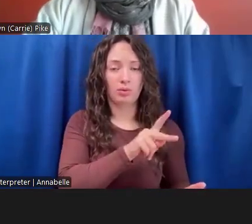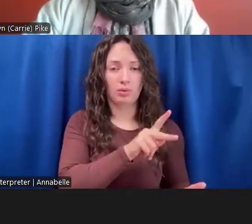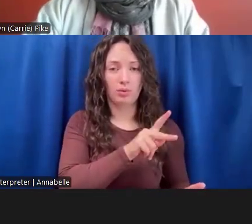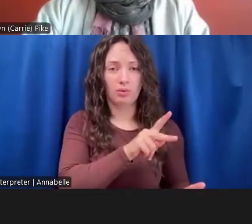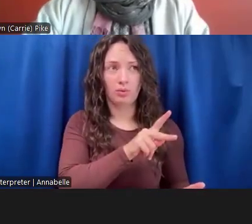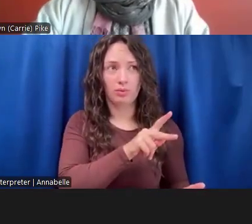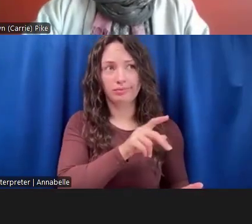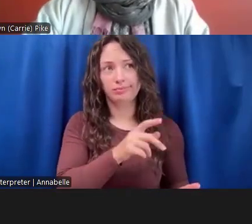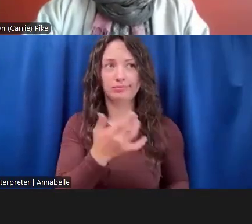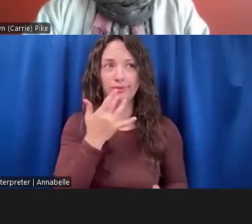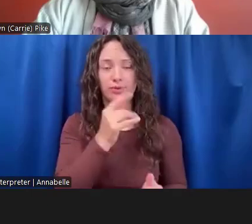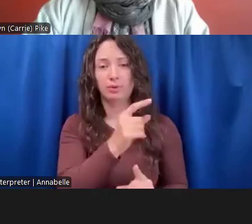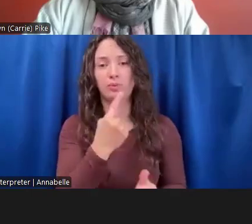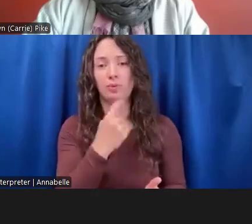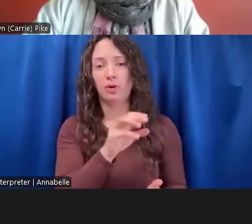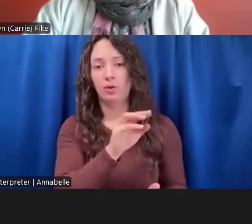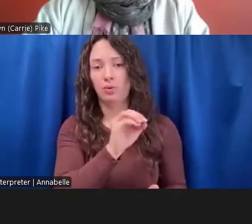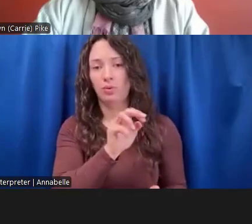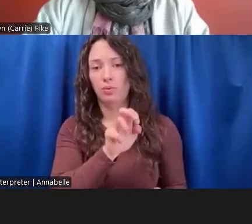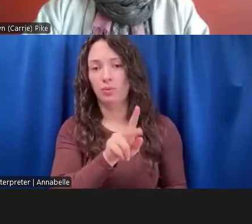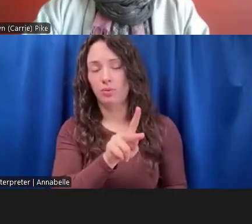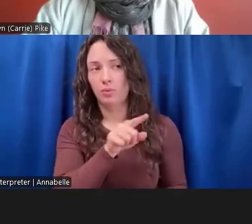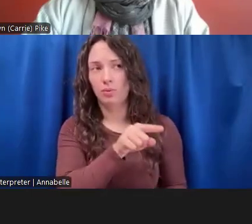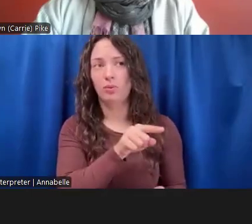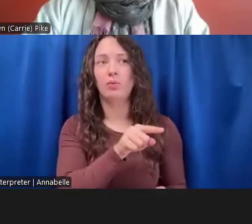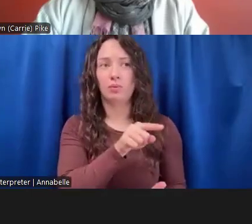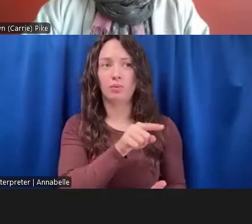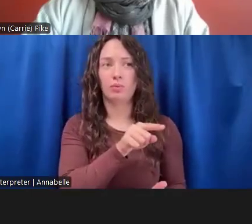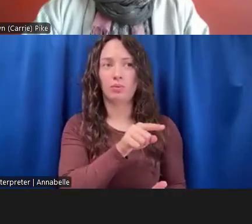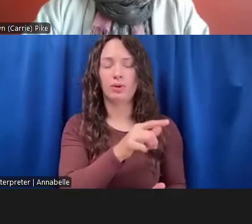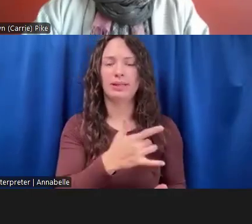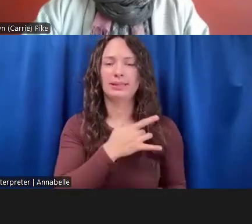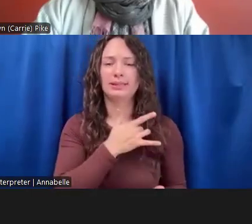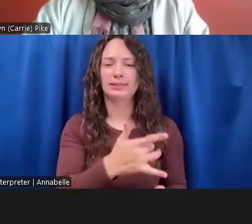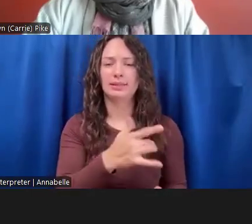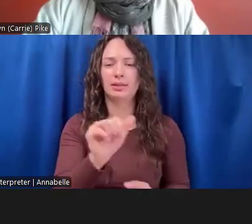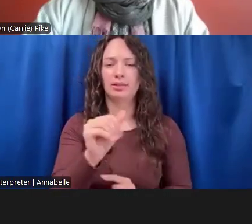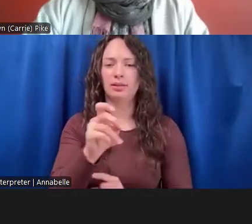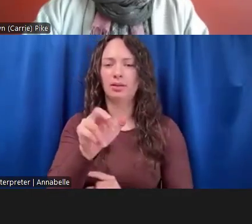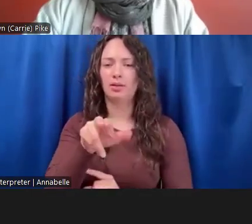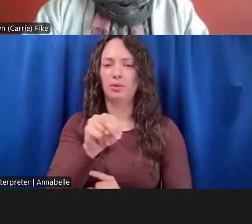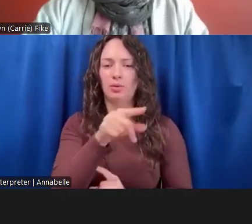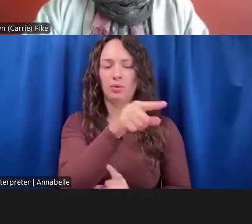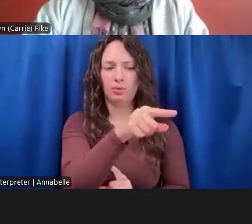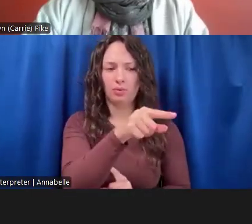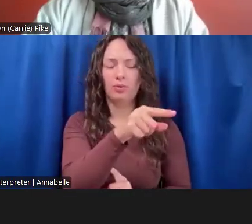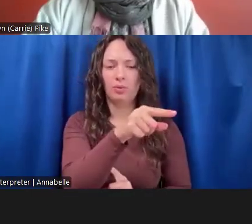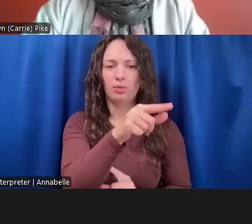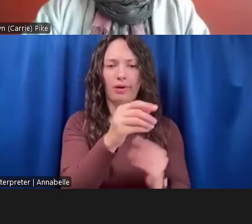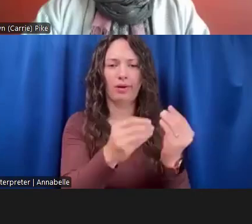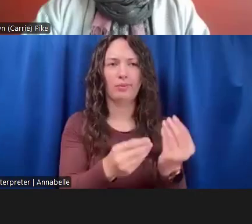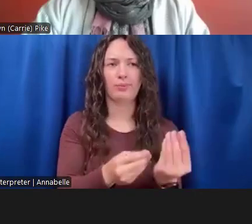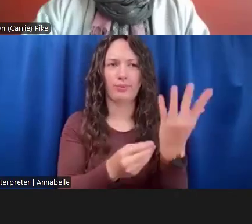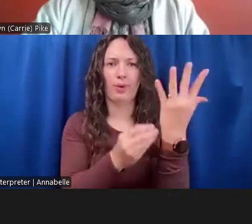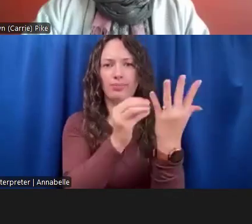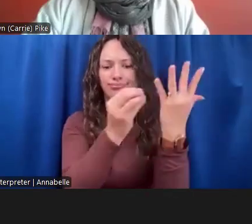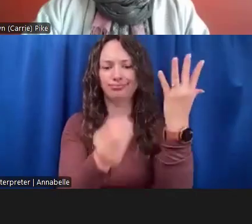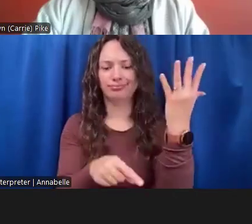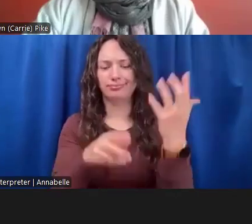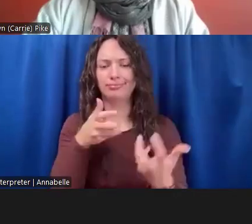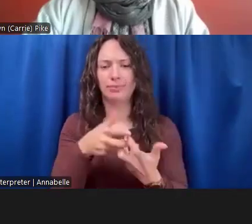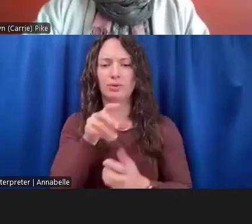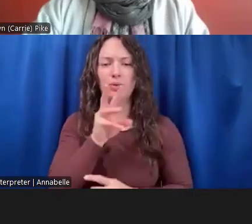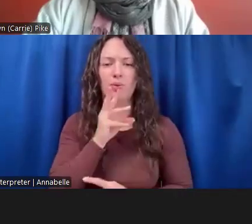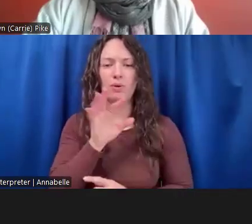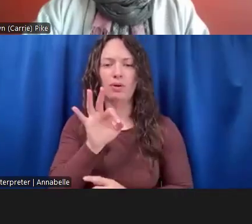all produce the smaller acorns that are most important for waterfowl, but for songbirds, they're oaks. Doesn't matter